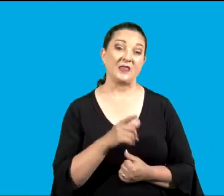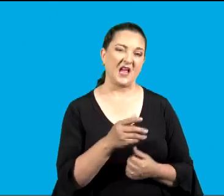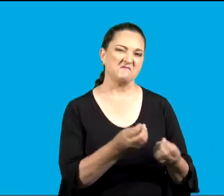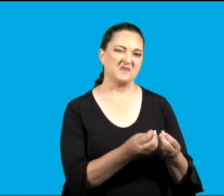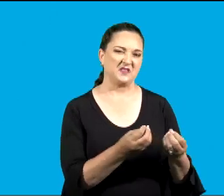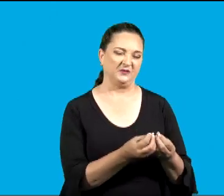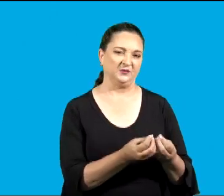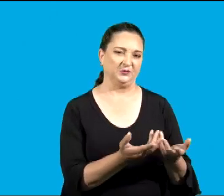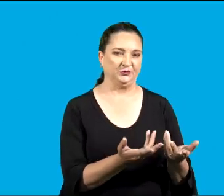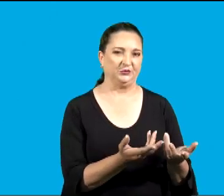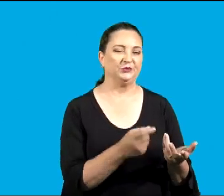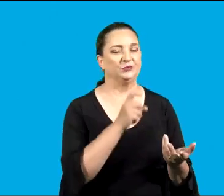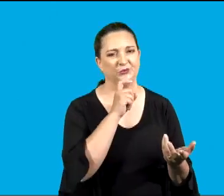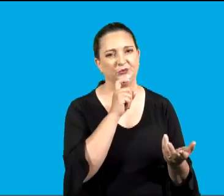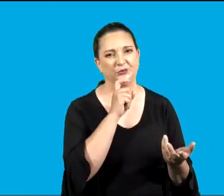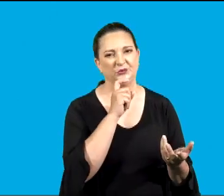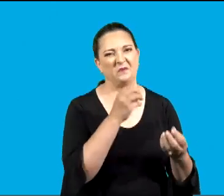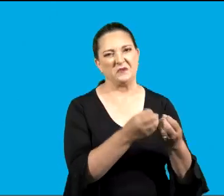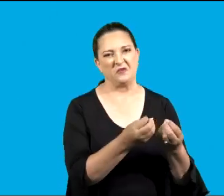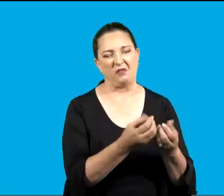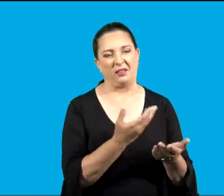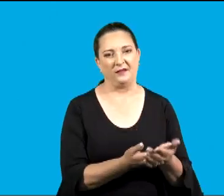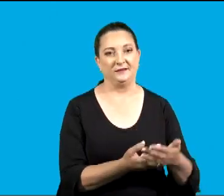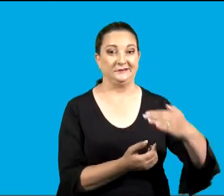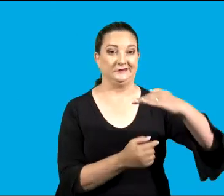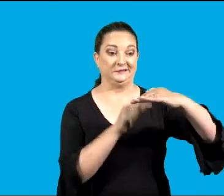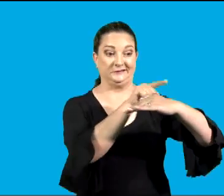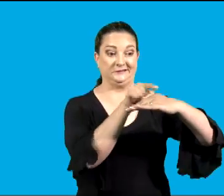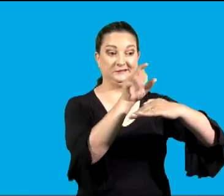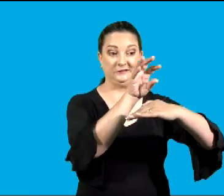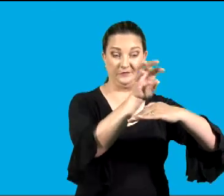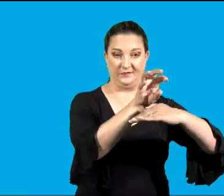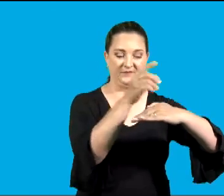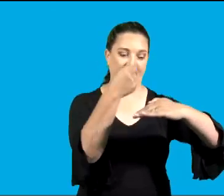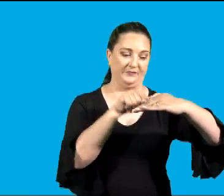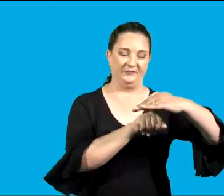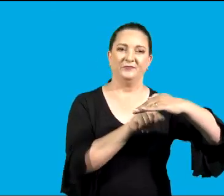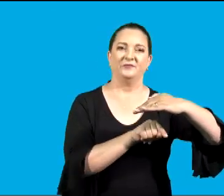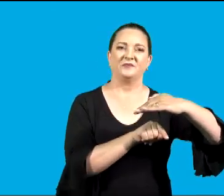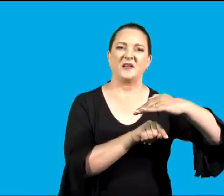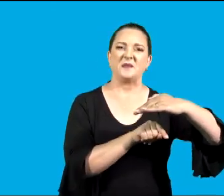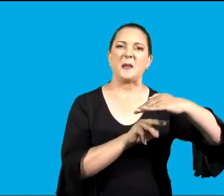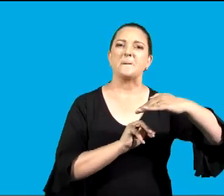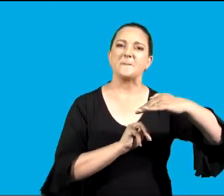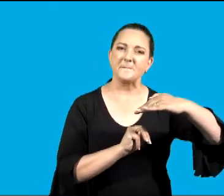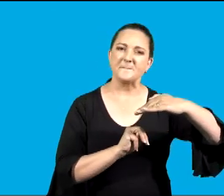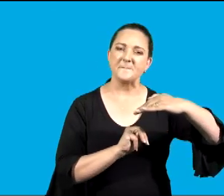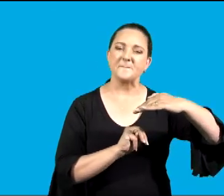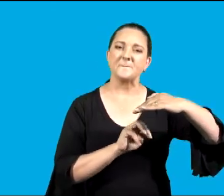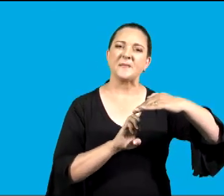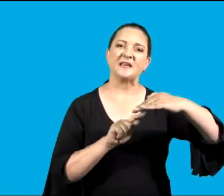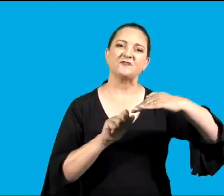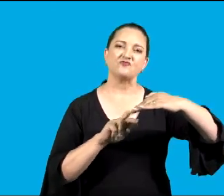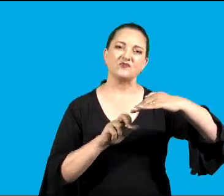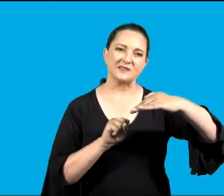958,800, the materials available for use, and then I'll divide that by the meters.